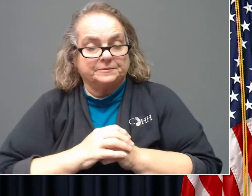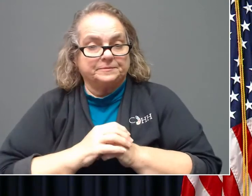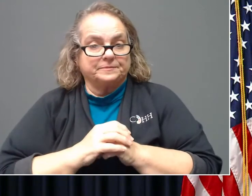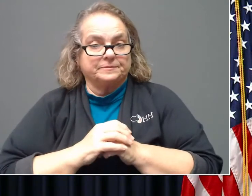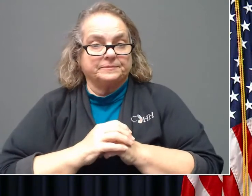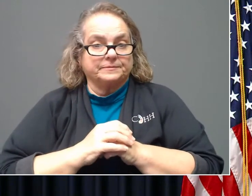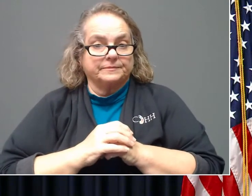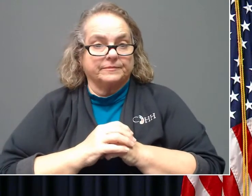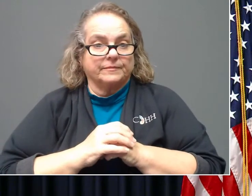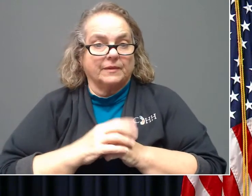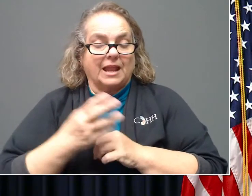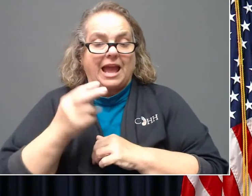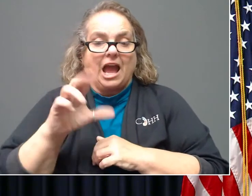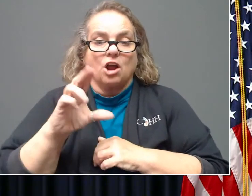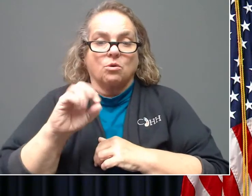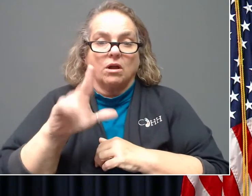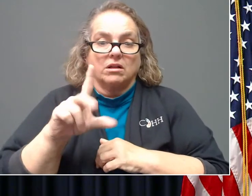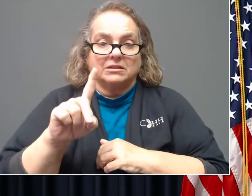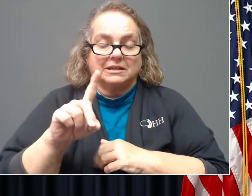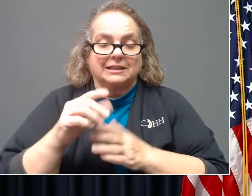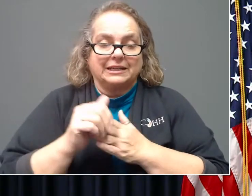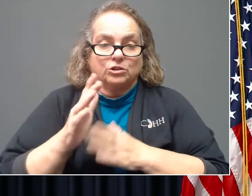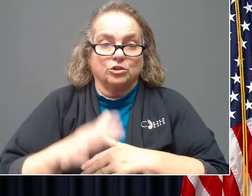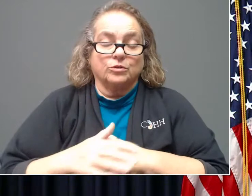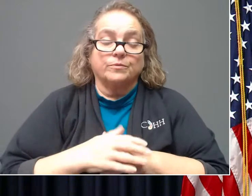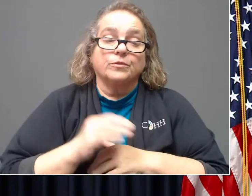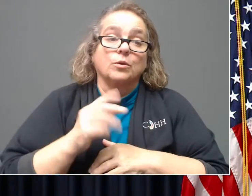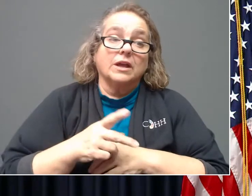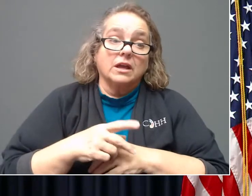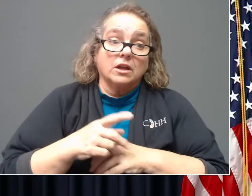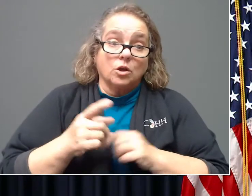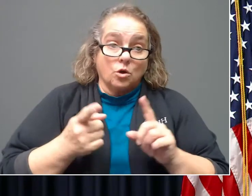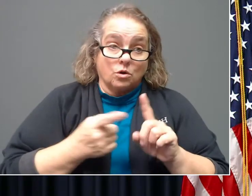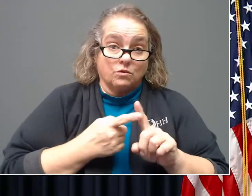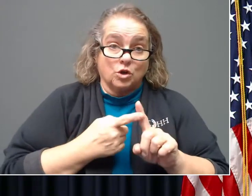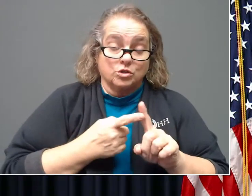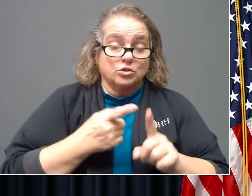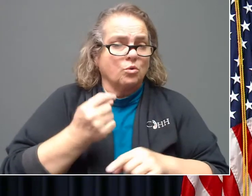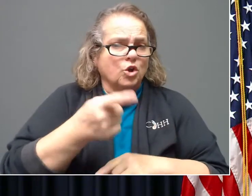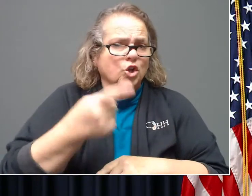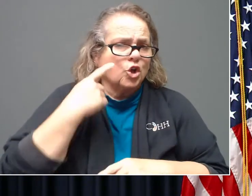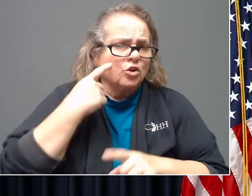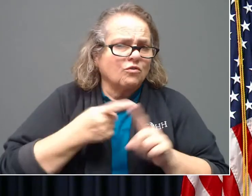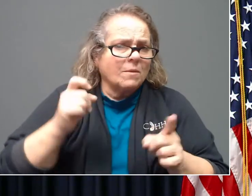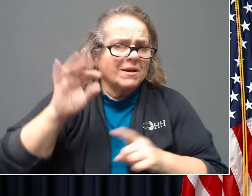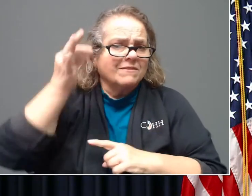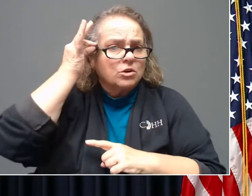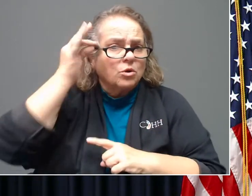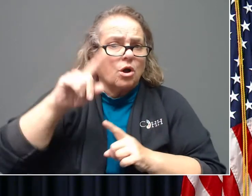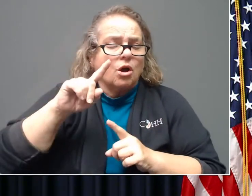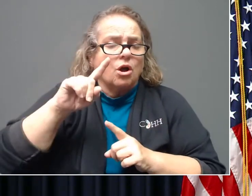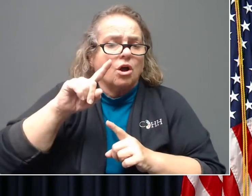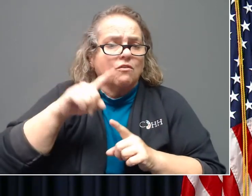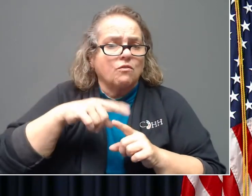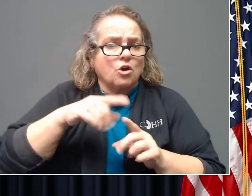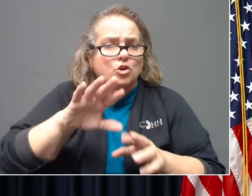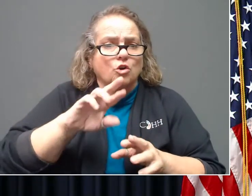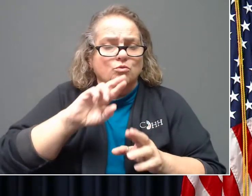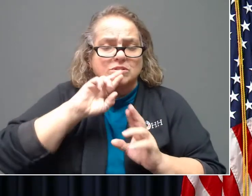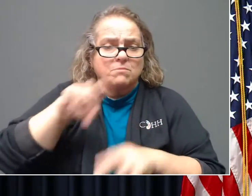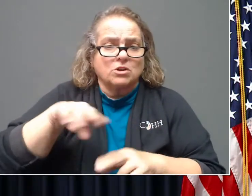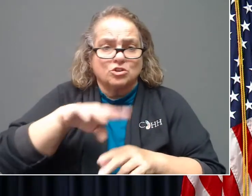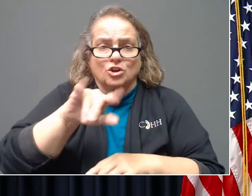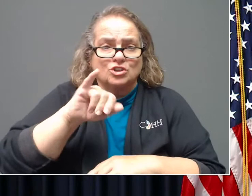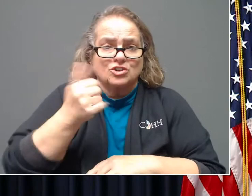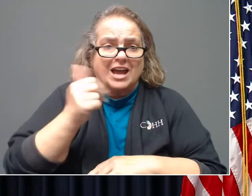Hi, Governor. Actually, I have two quick questions. So one, what have you heard from the federal government in response to your January 19th letter asking